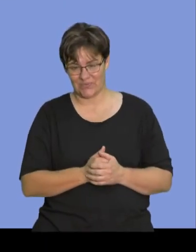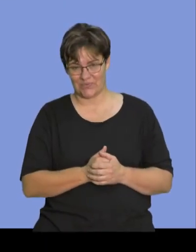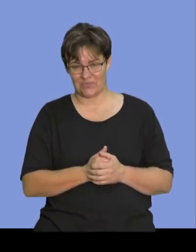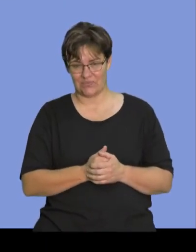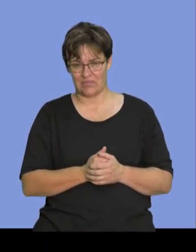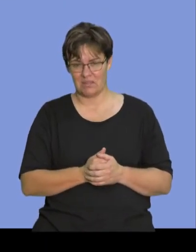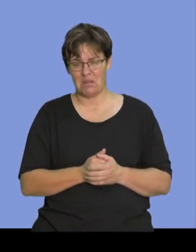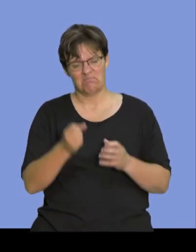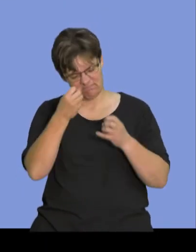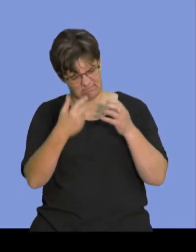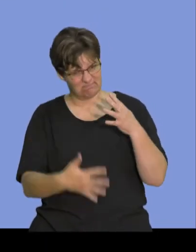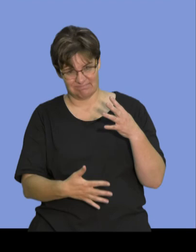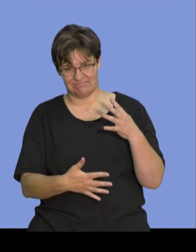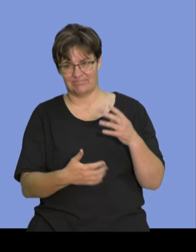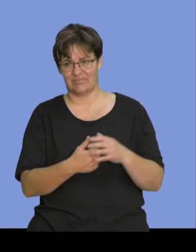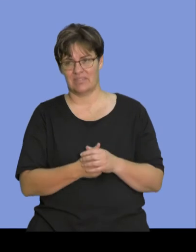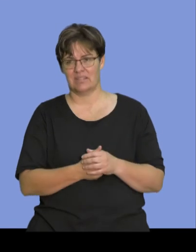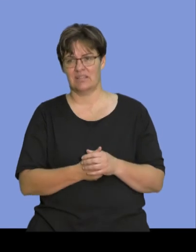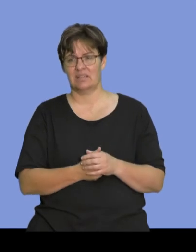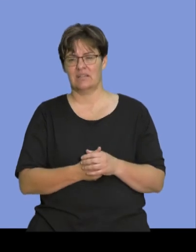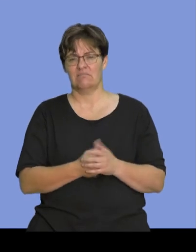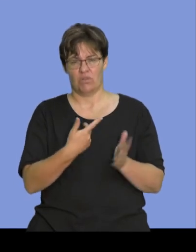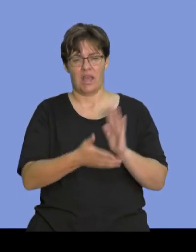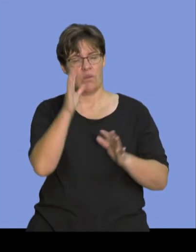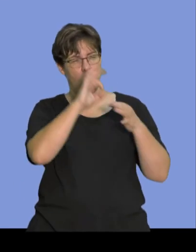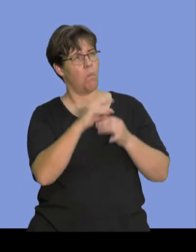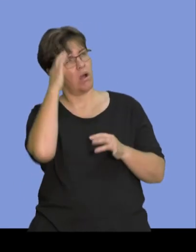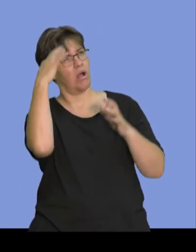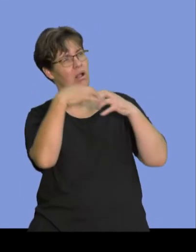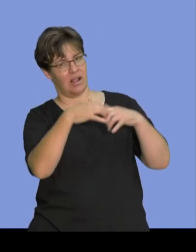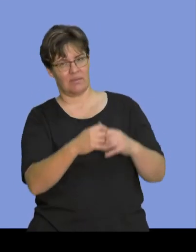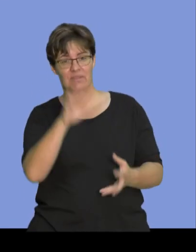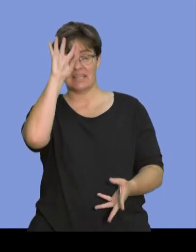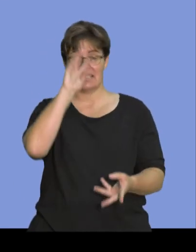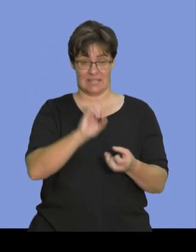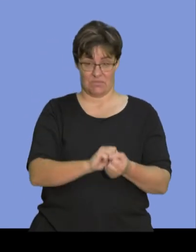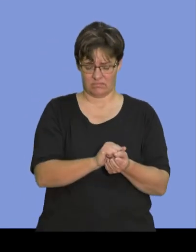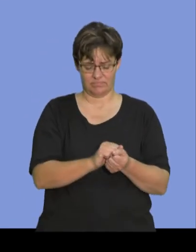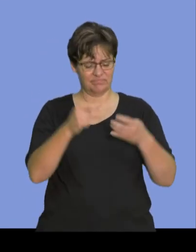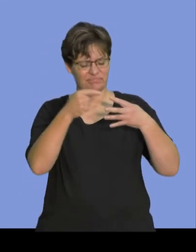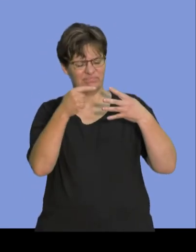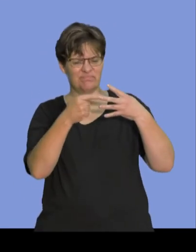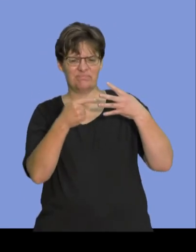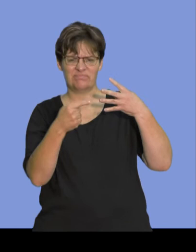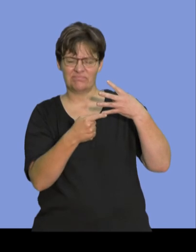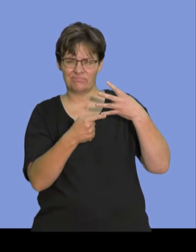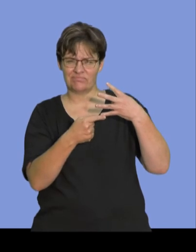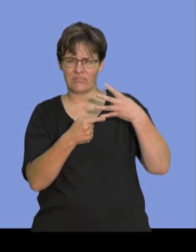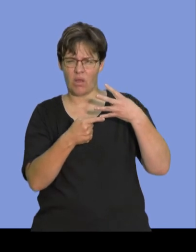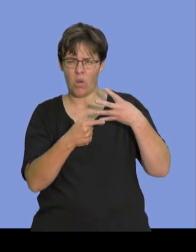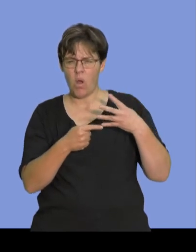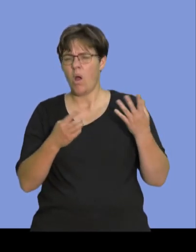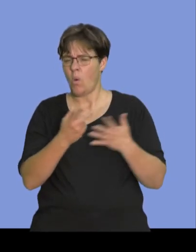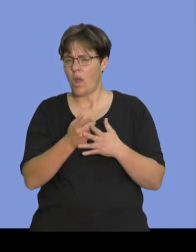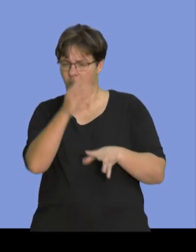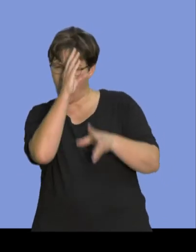So there is quite a many. That is something that's to take home for you guys. And then in summary, what are some of these take-home,